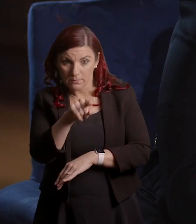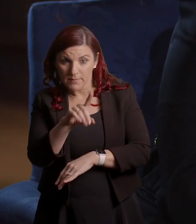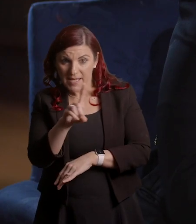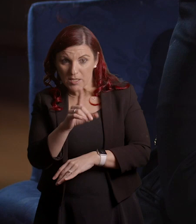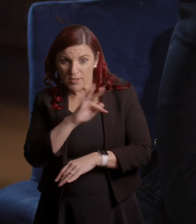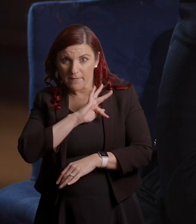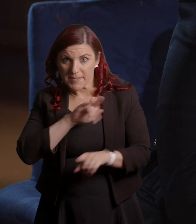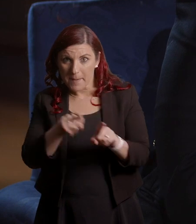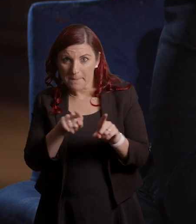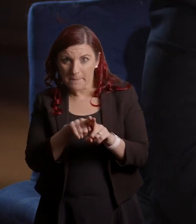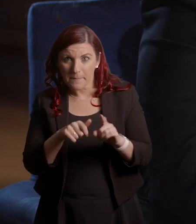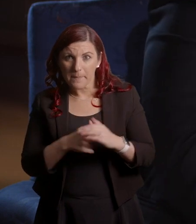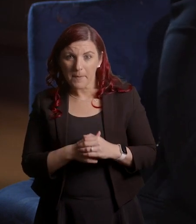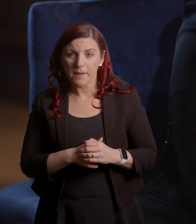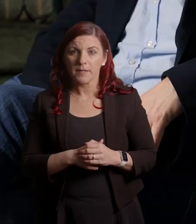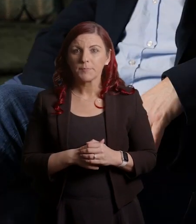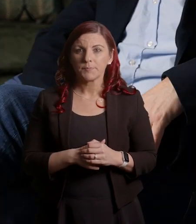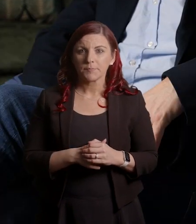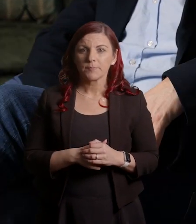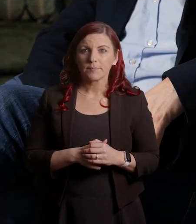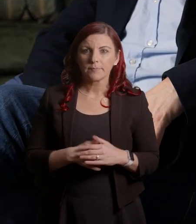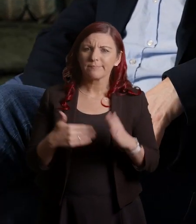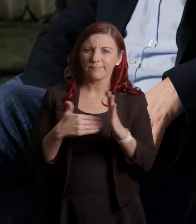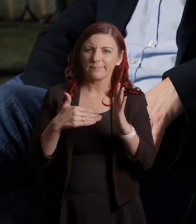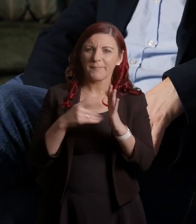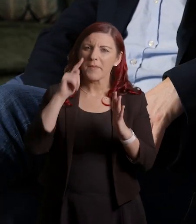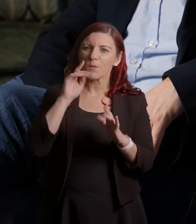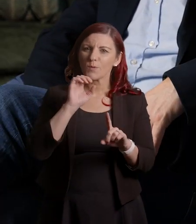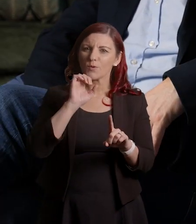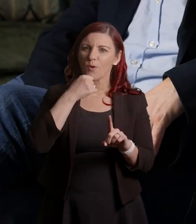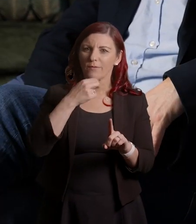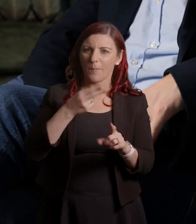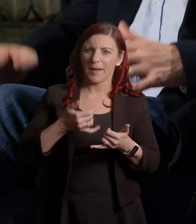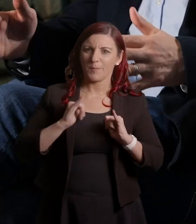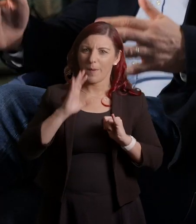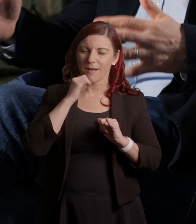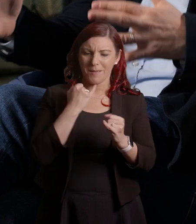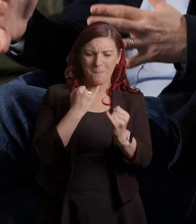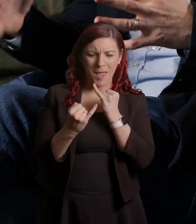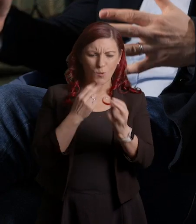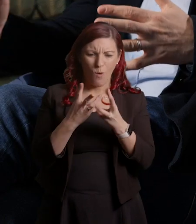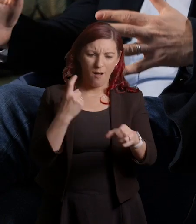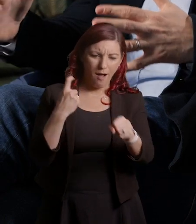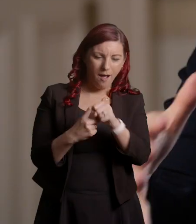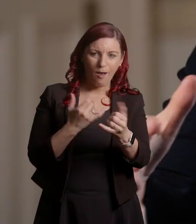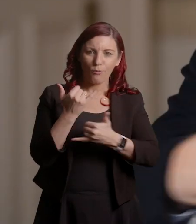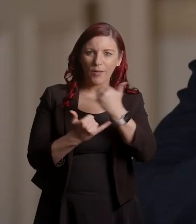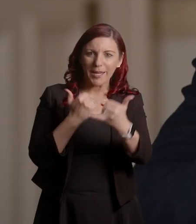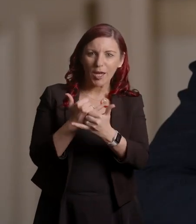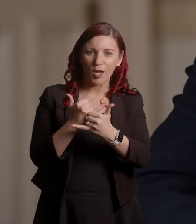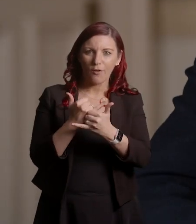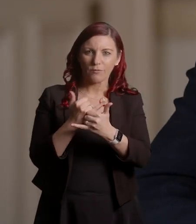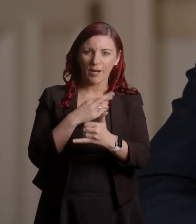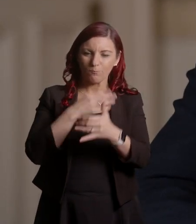Yourself, Eddie? Yeah, I think that was like it's tough not being able to, because players work so hard and are